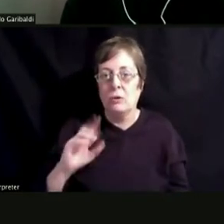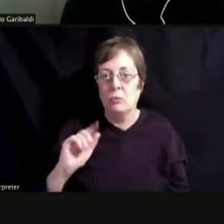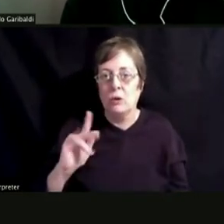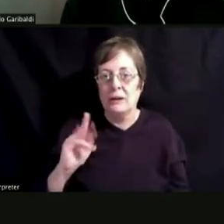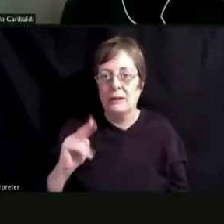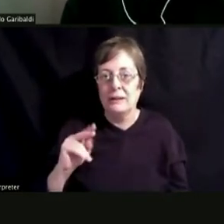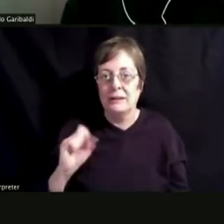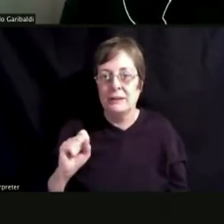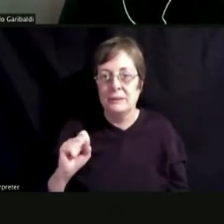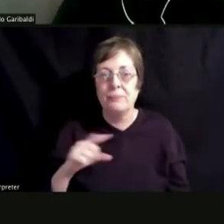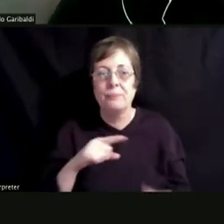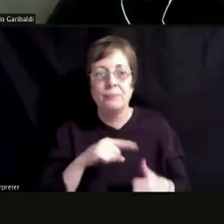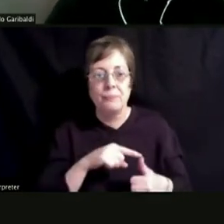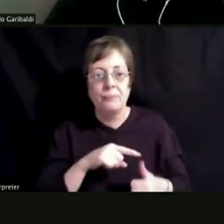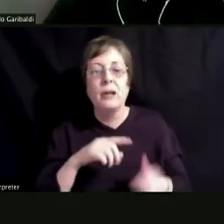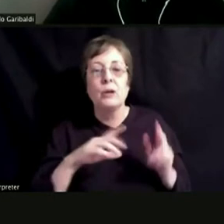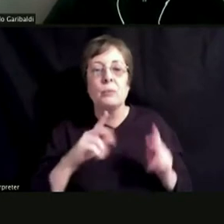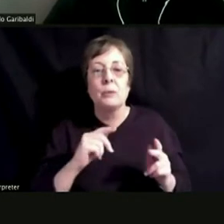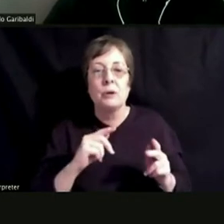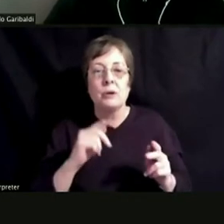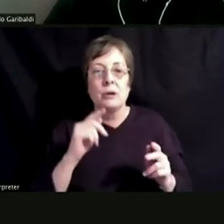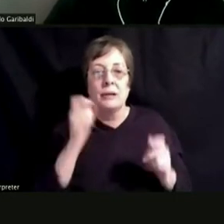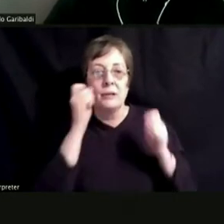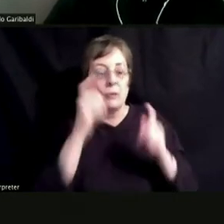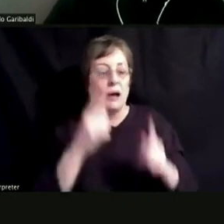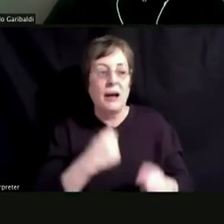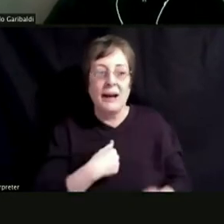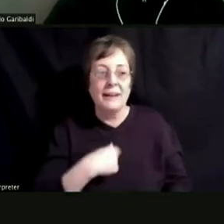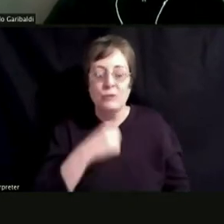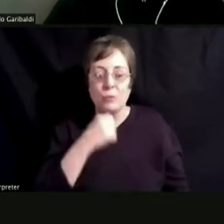People are often surprised to know that I'm a non-native English speaker.